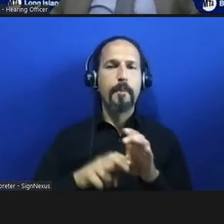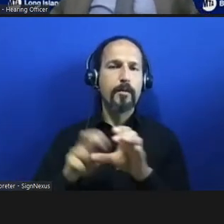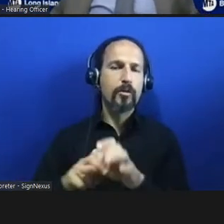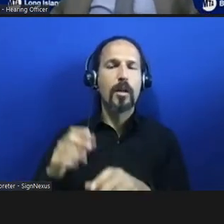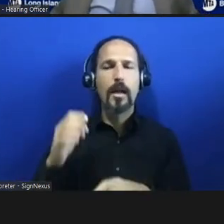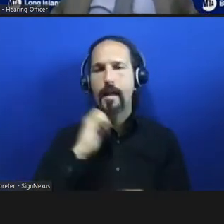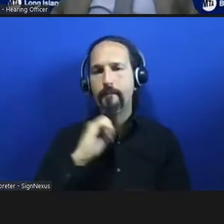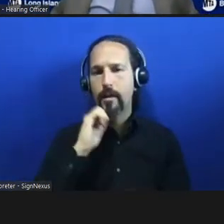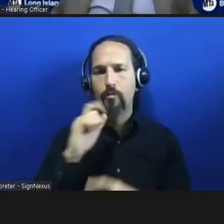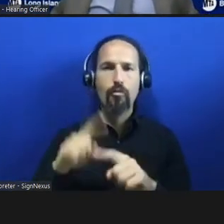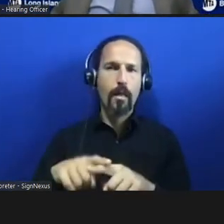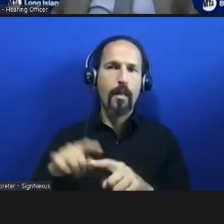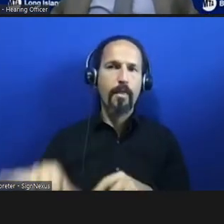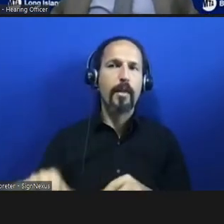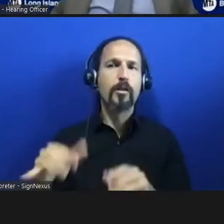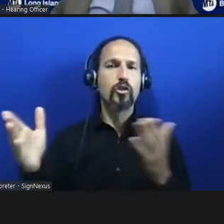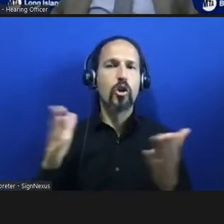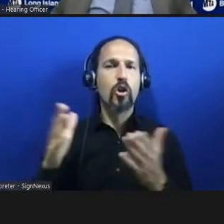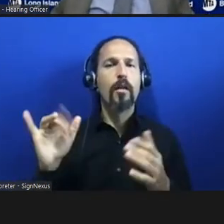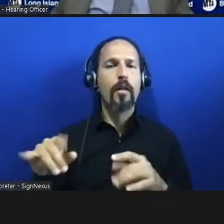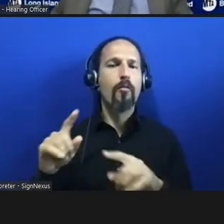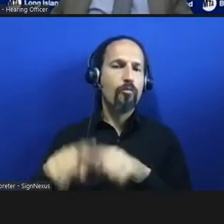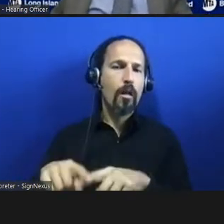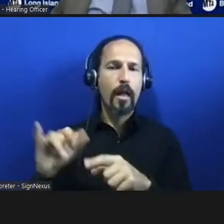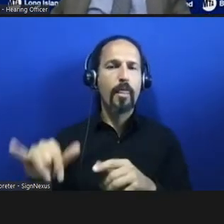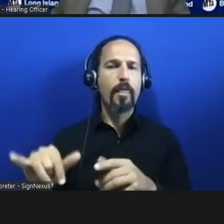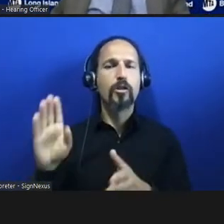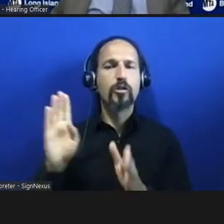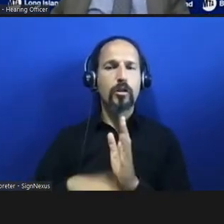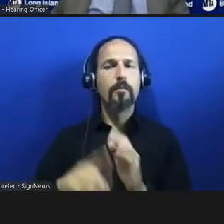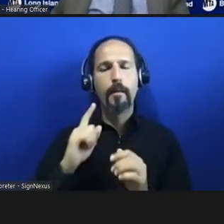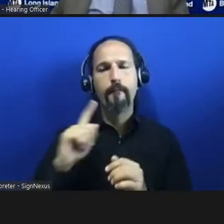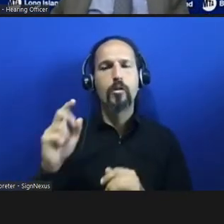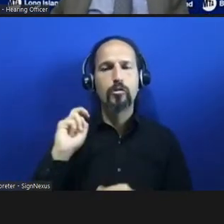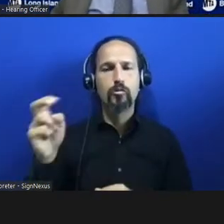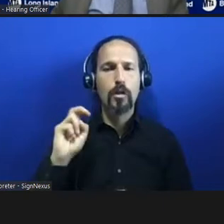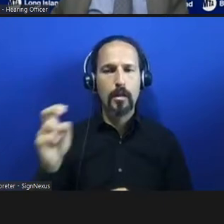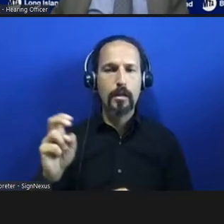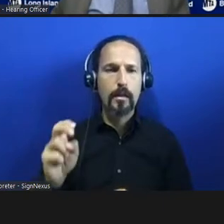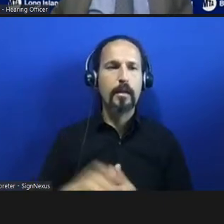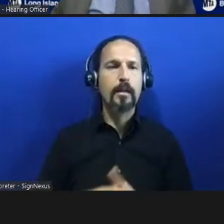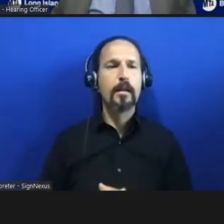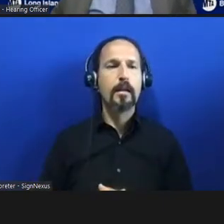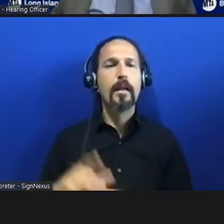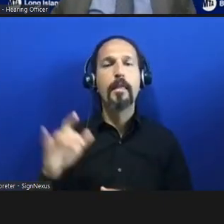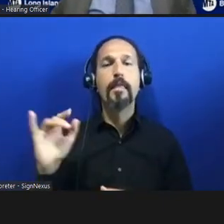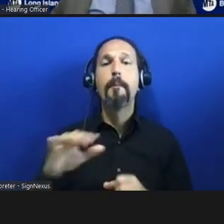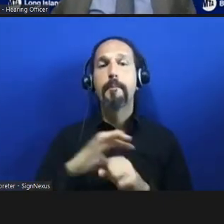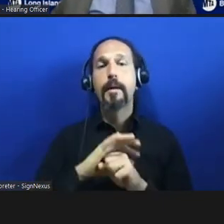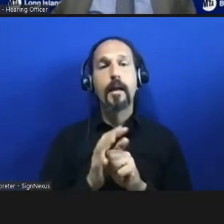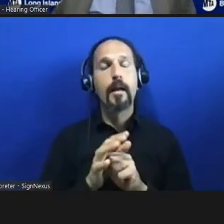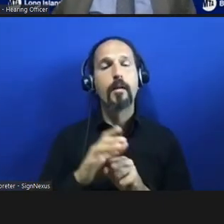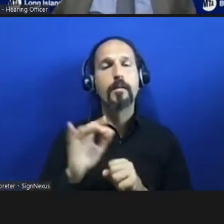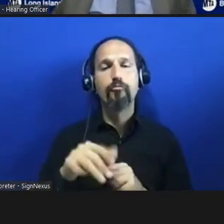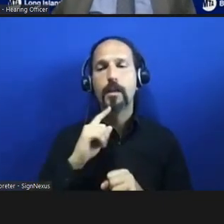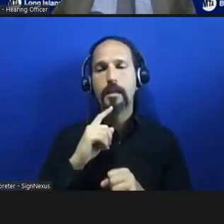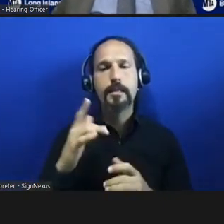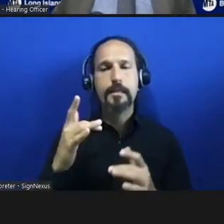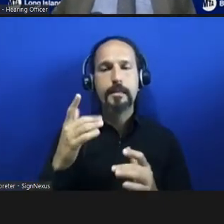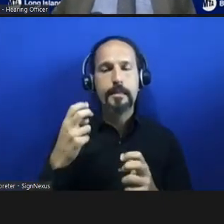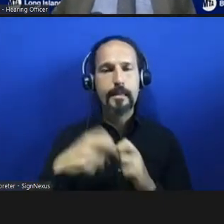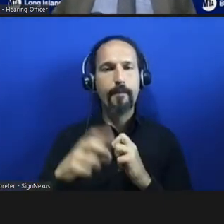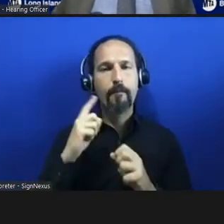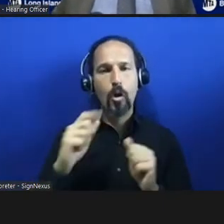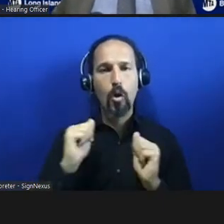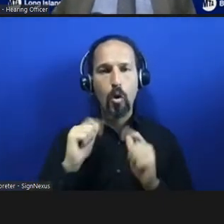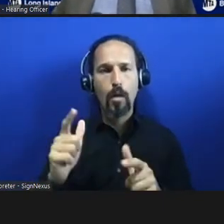rely on our service as is reliable and low-cost form of transportation for them the pandemic was an extremely difficult time for everyone